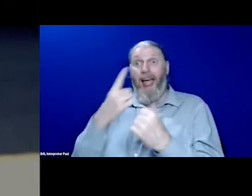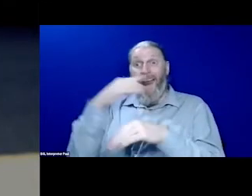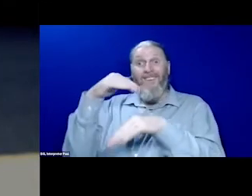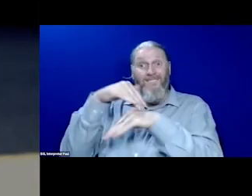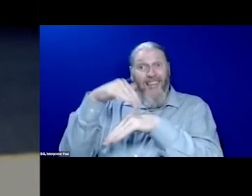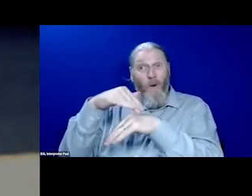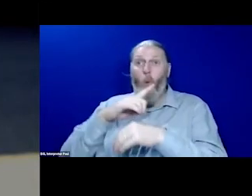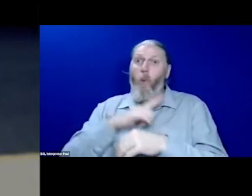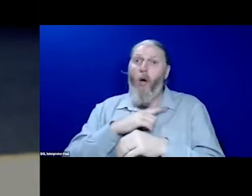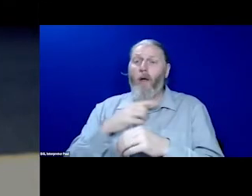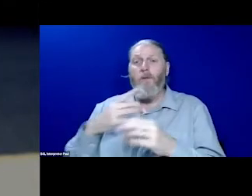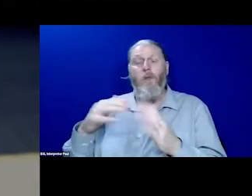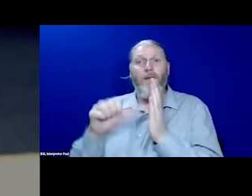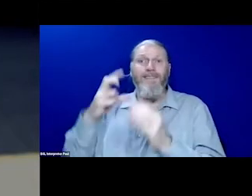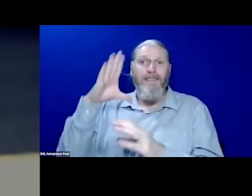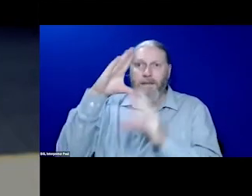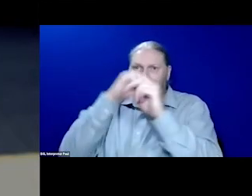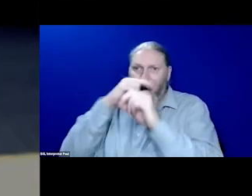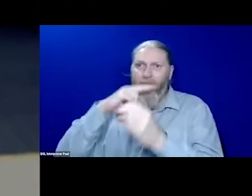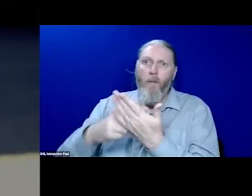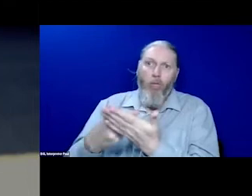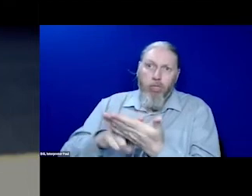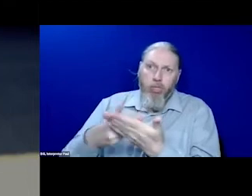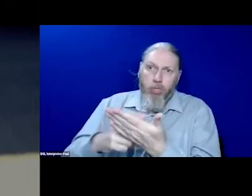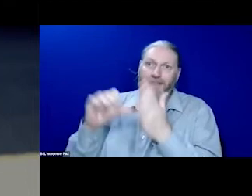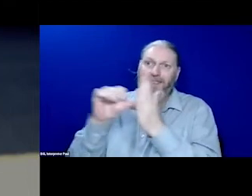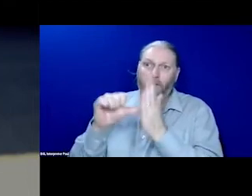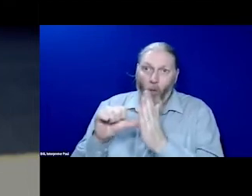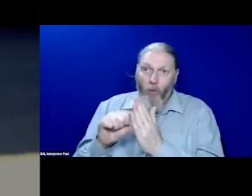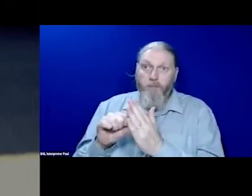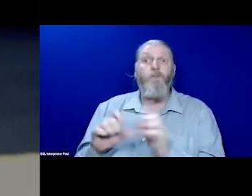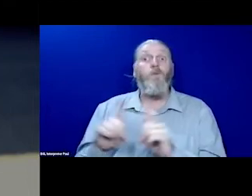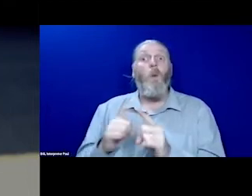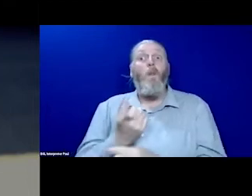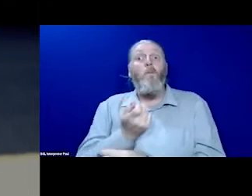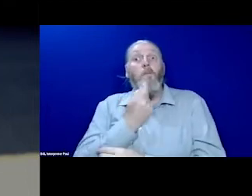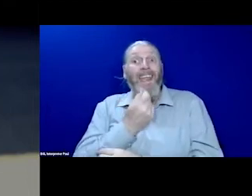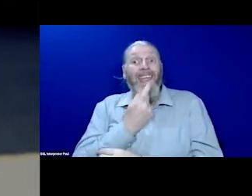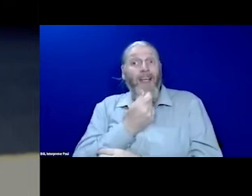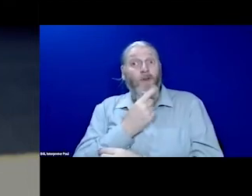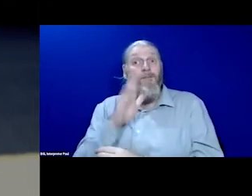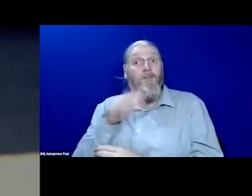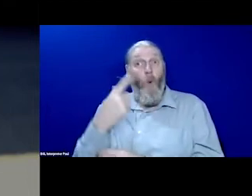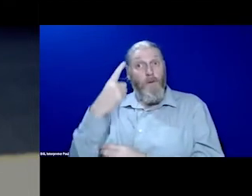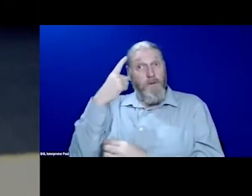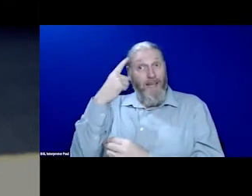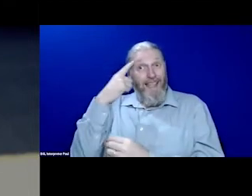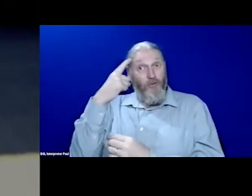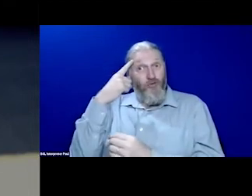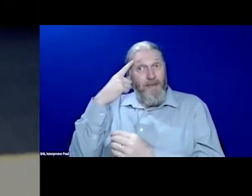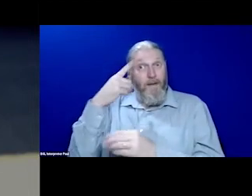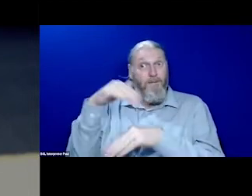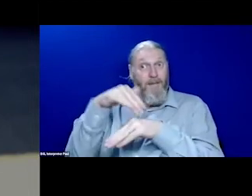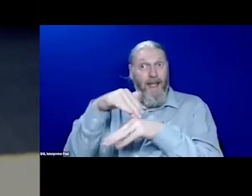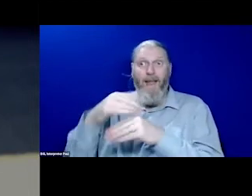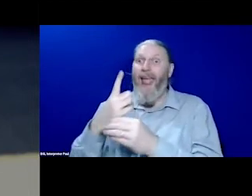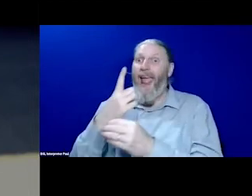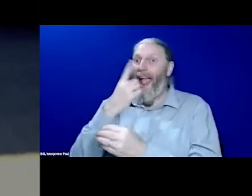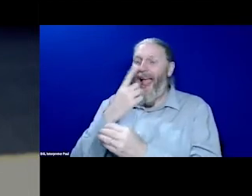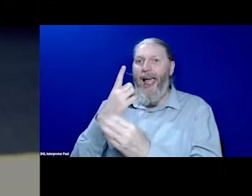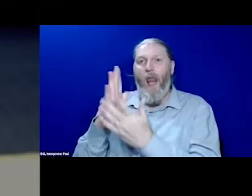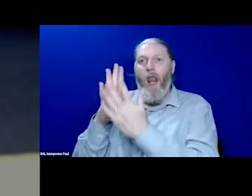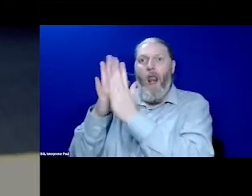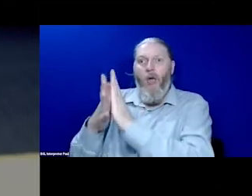society, and also the medications people take for psychiatric disorders can interact with temperature and impair the body's ability